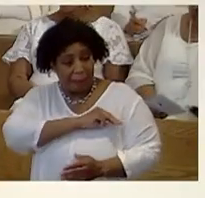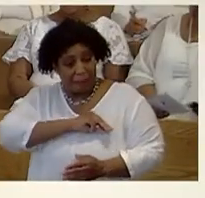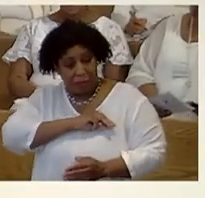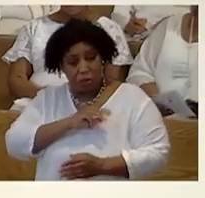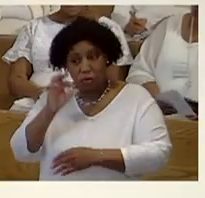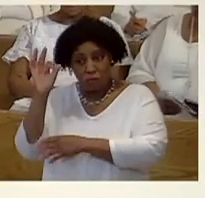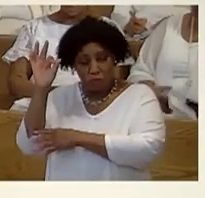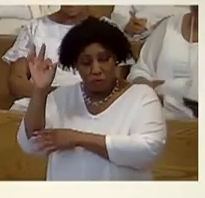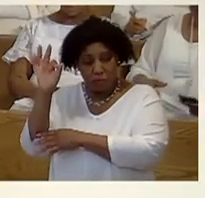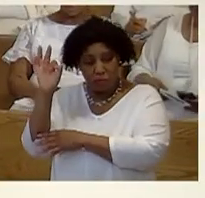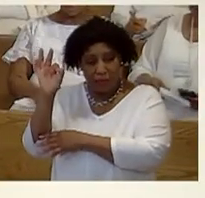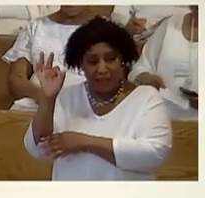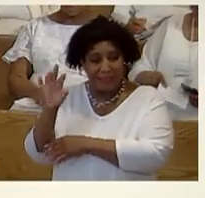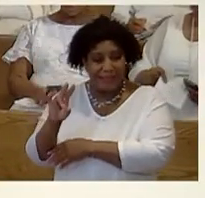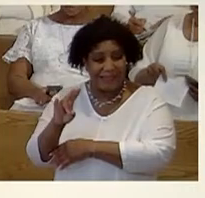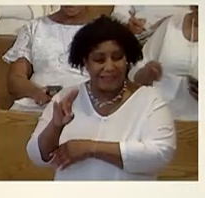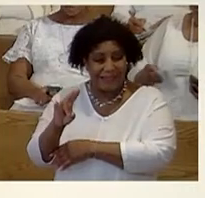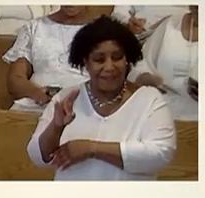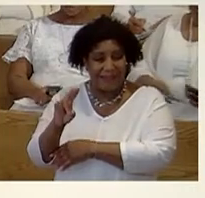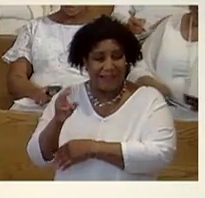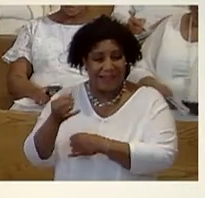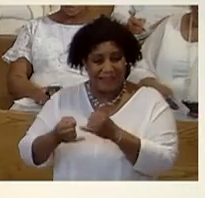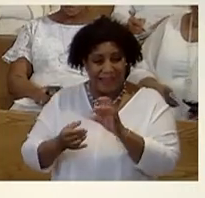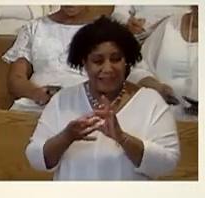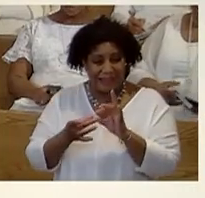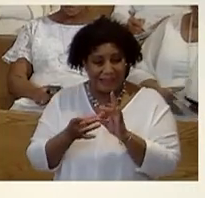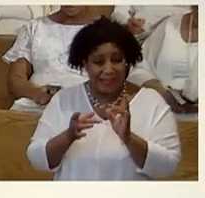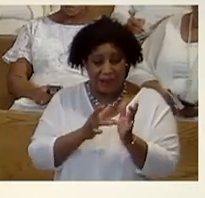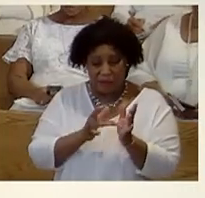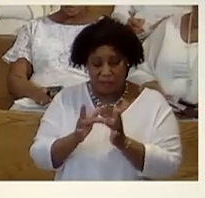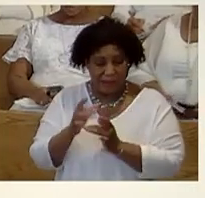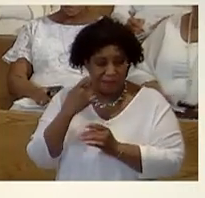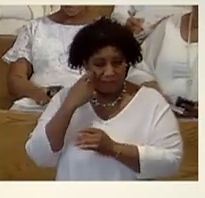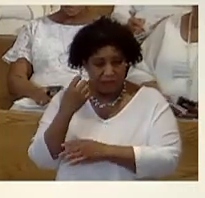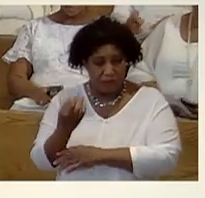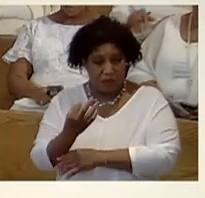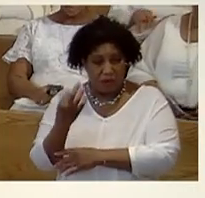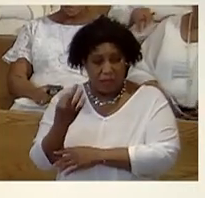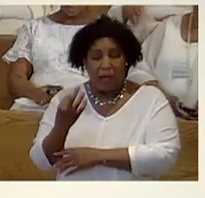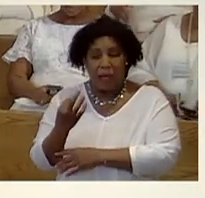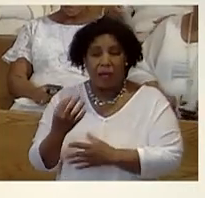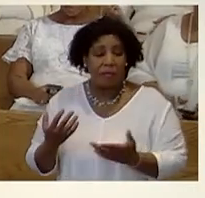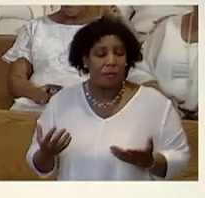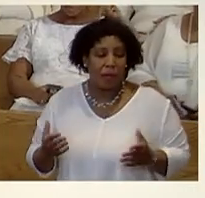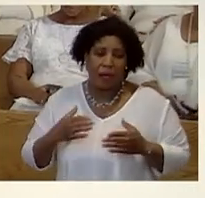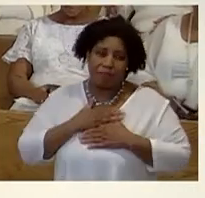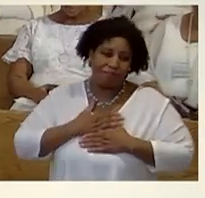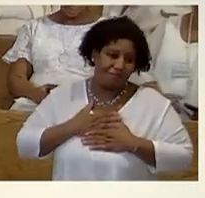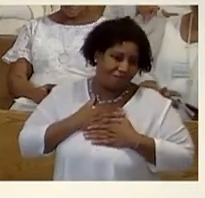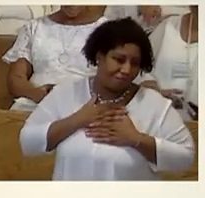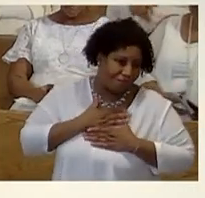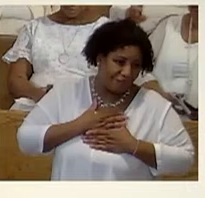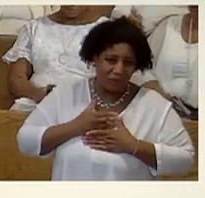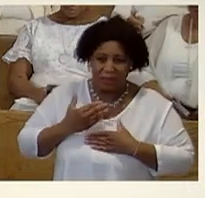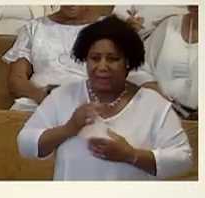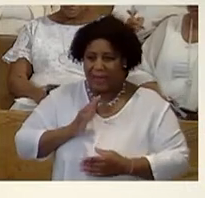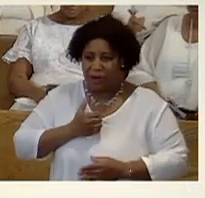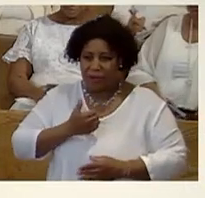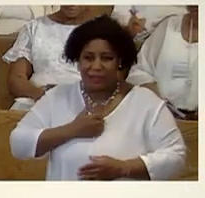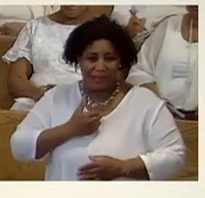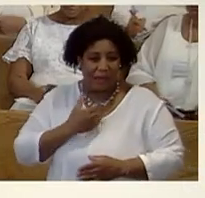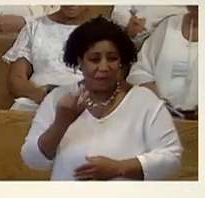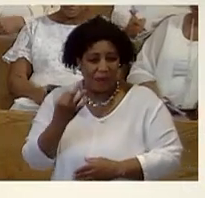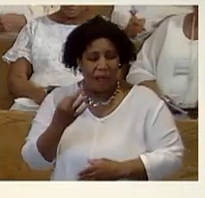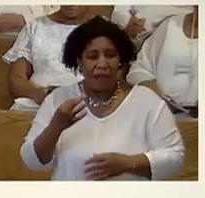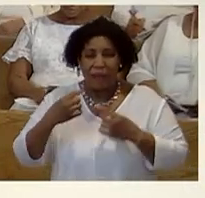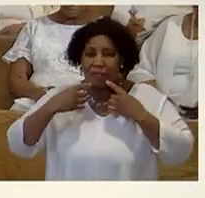the gospel, the seven last sayings of Jesus on Friday. We had a wonderful time on Friday as they proclaimed